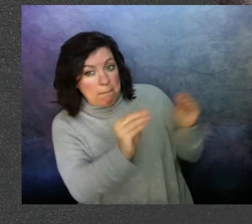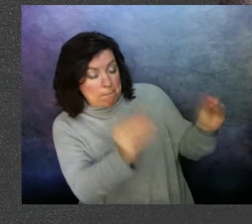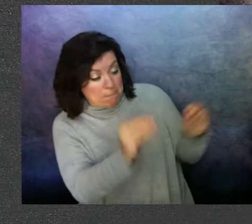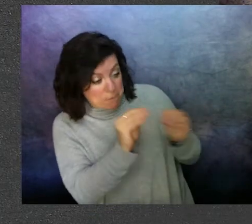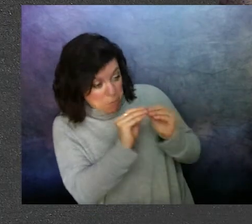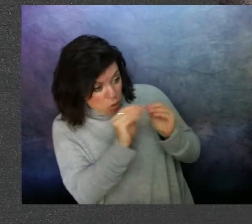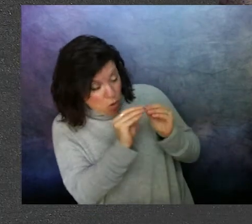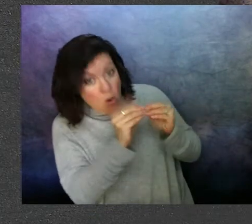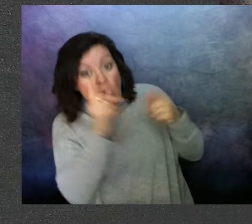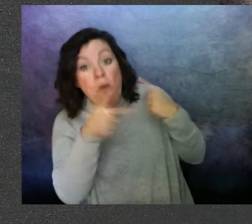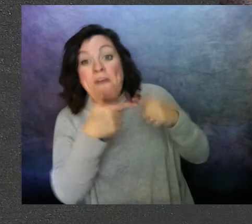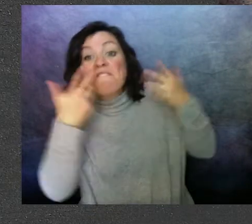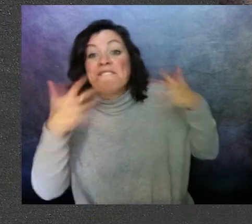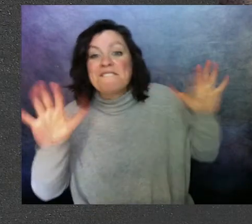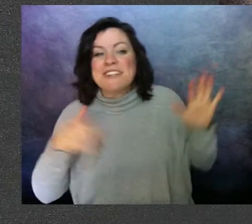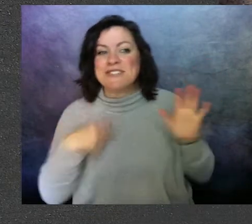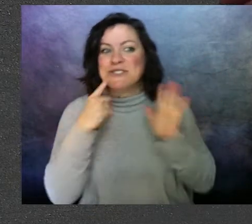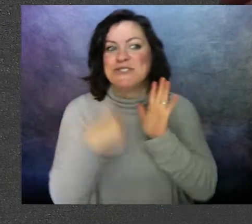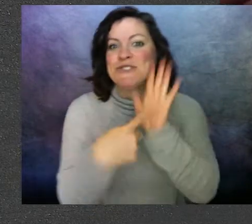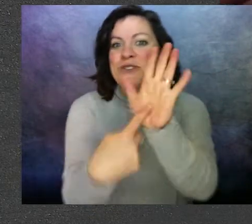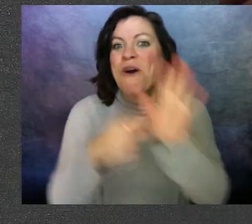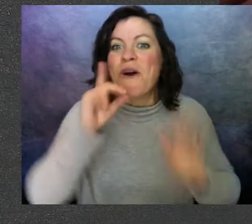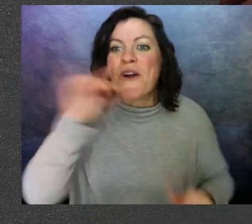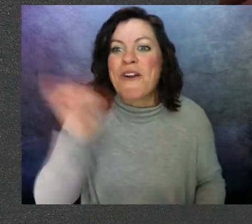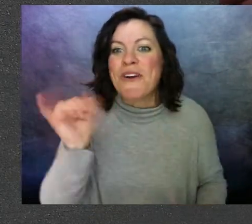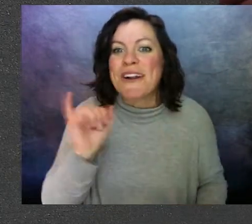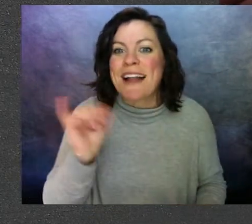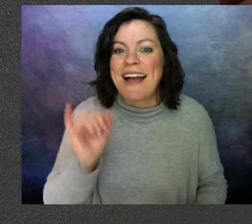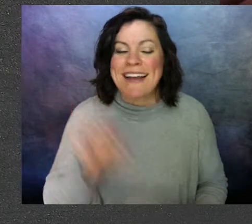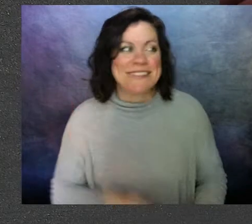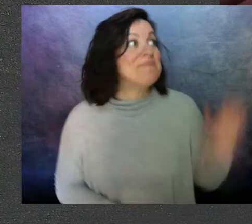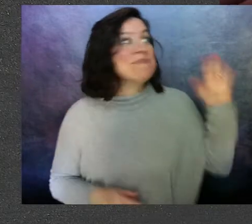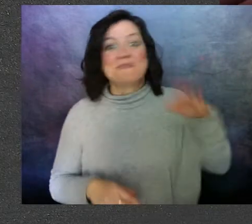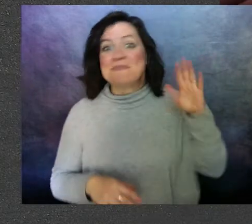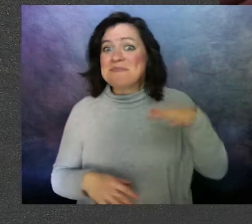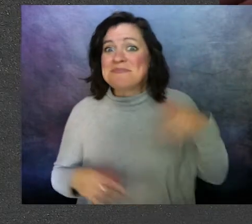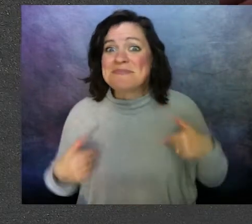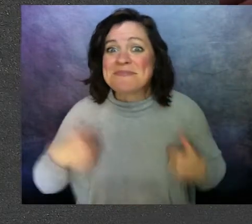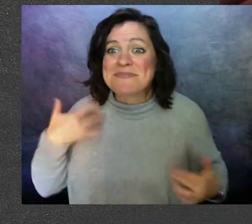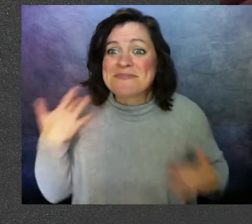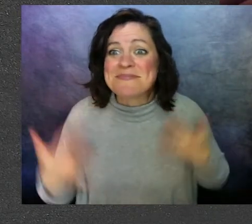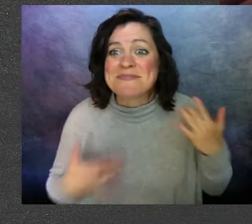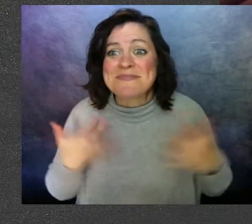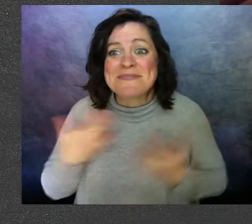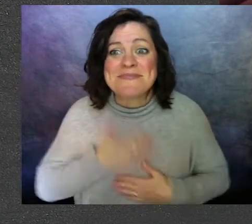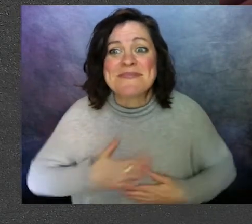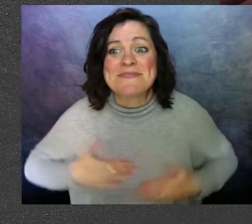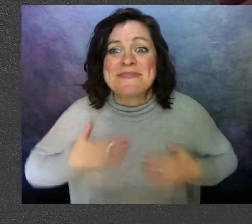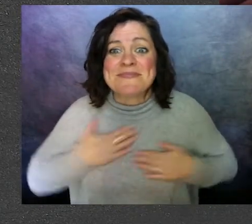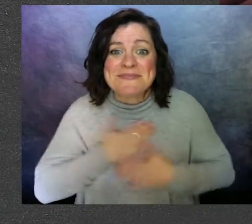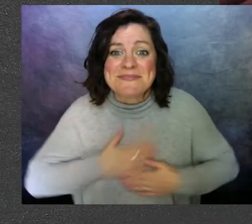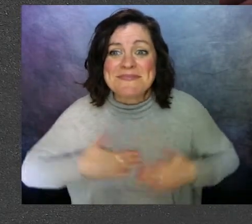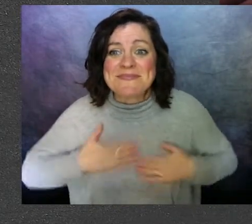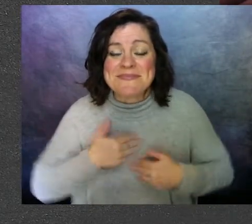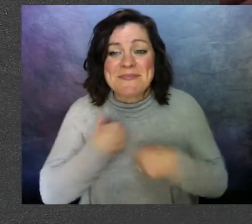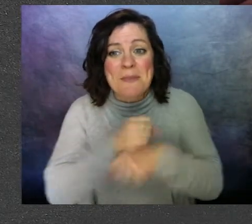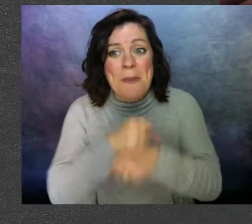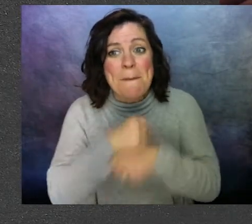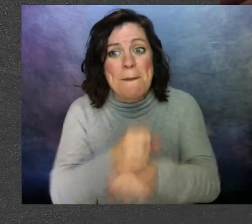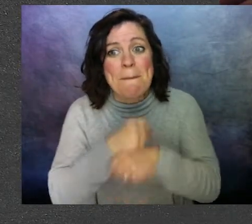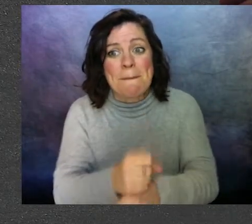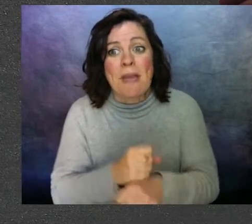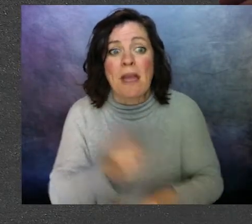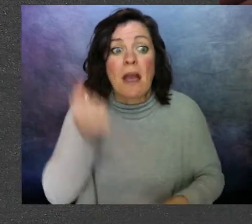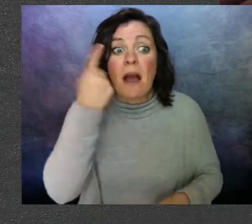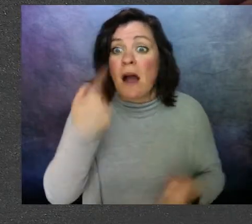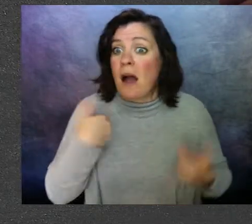finished, I'll show you, okay? Wow, did I have fun. I just couldn't stop making these beautiful crafts. I used up all